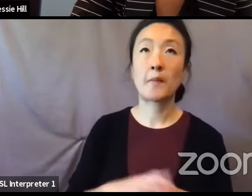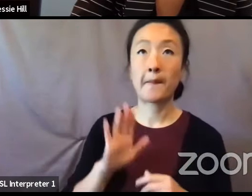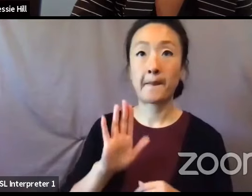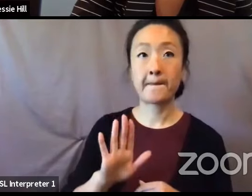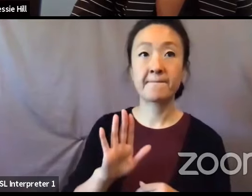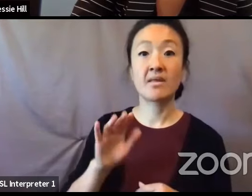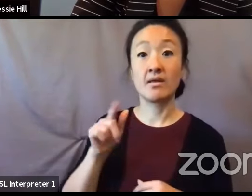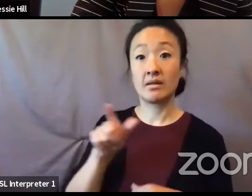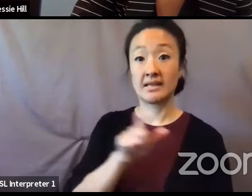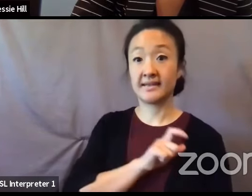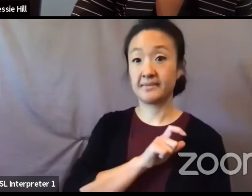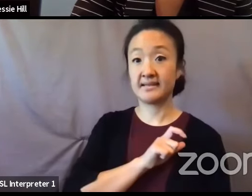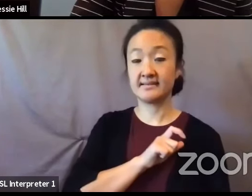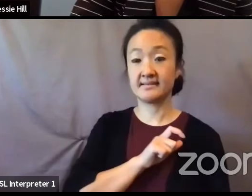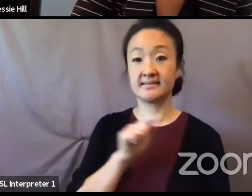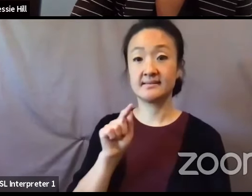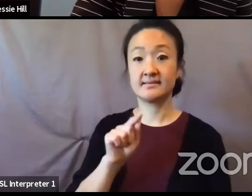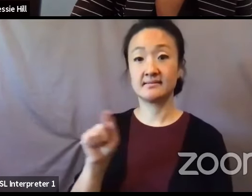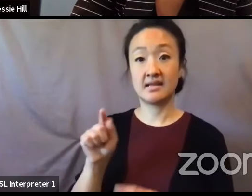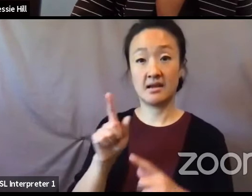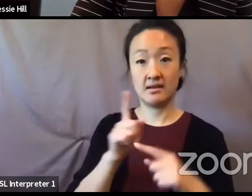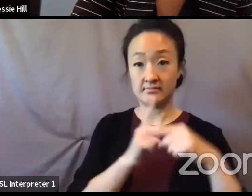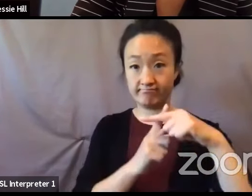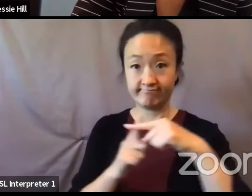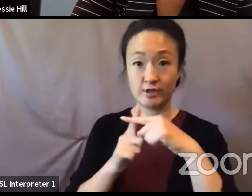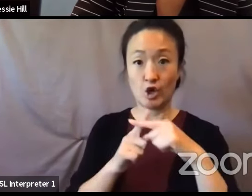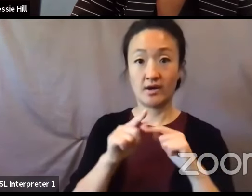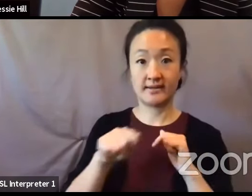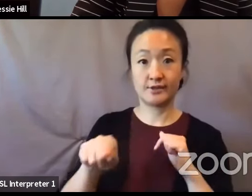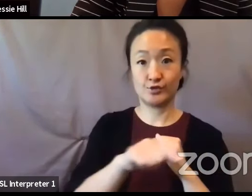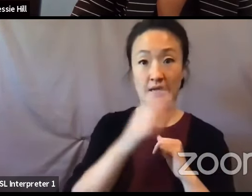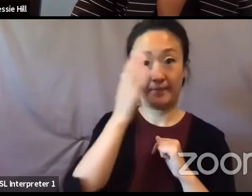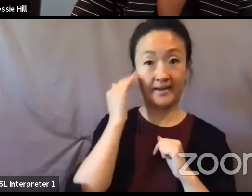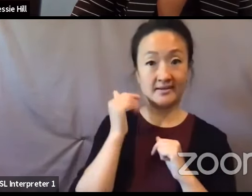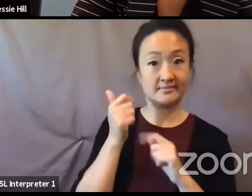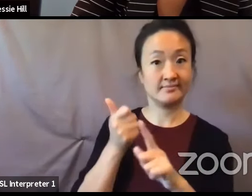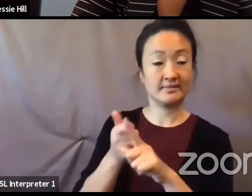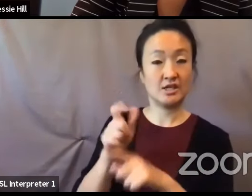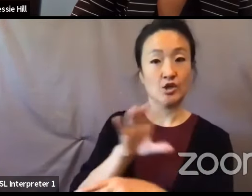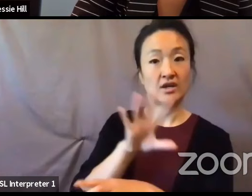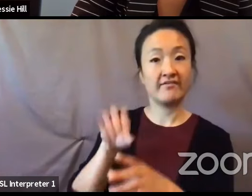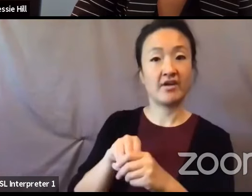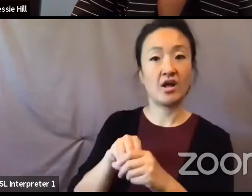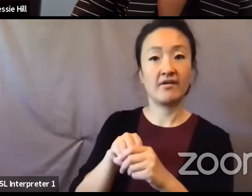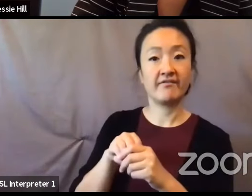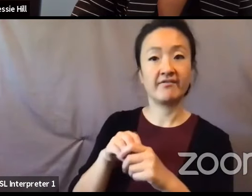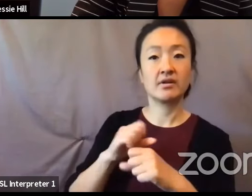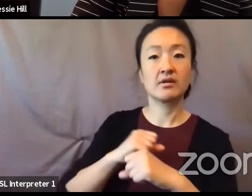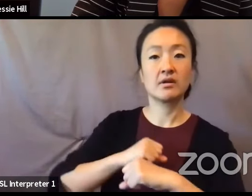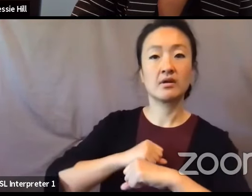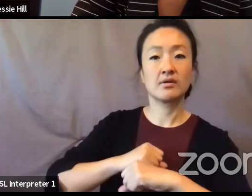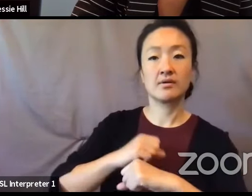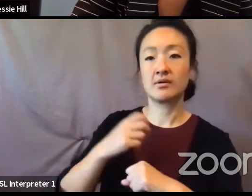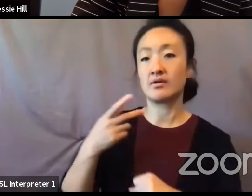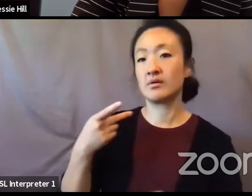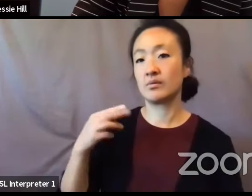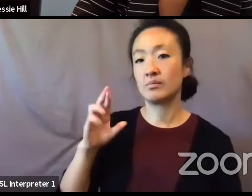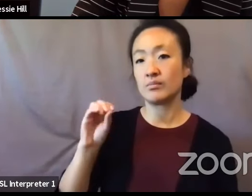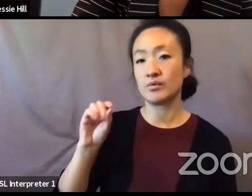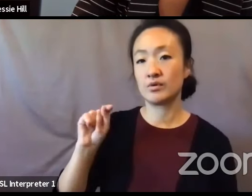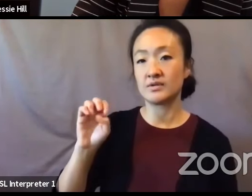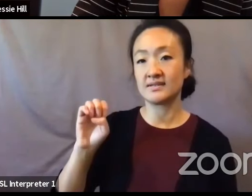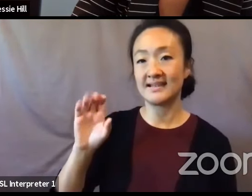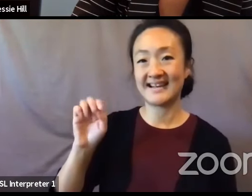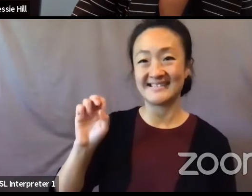if the police are targeting you because you are engaged in protected content, it shouldn't